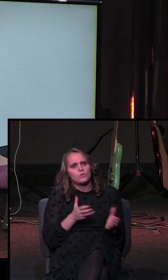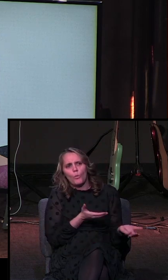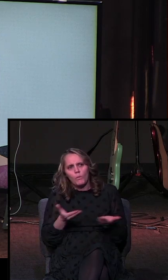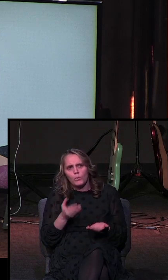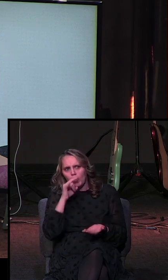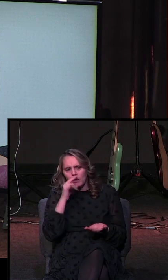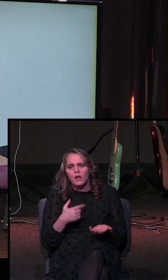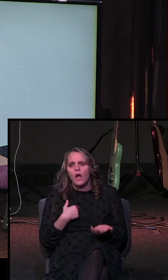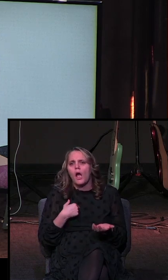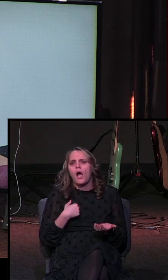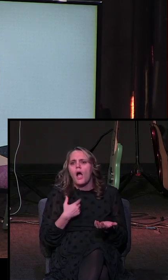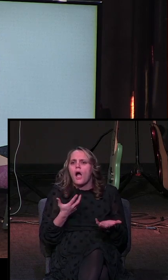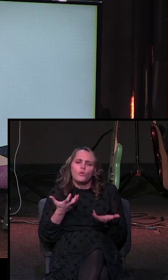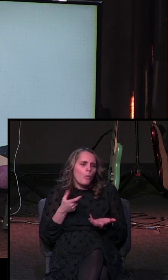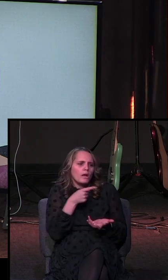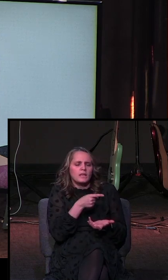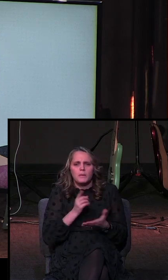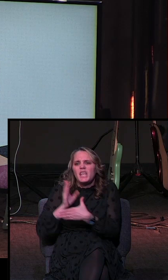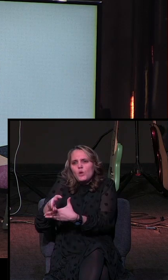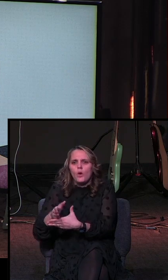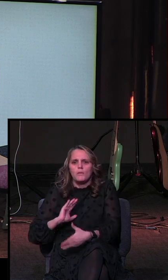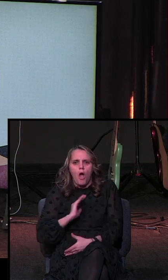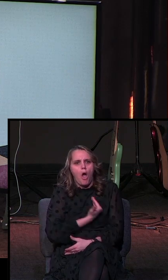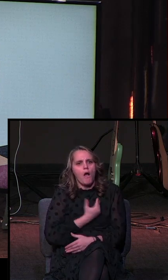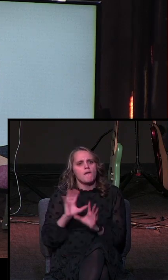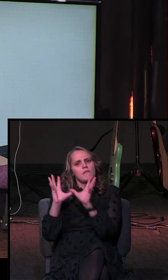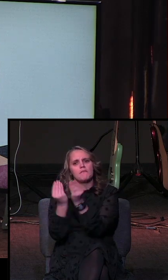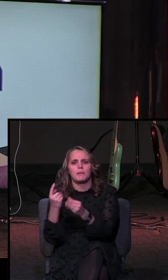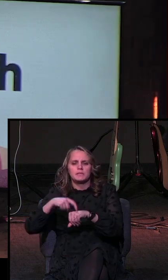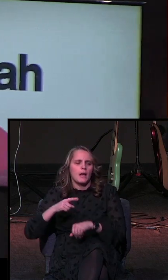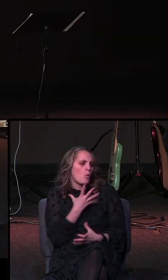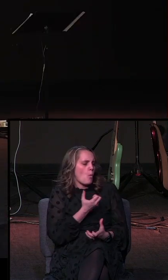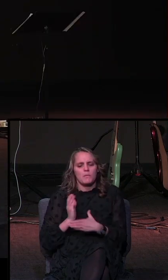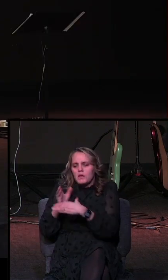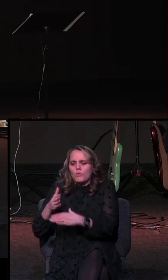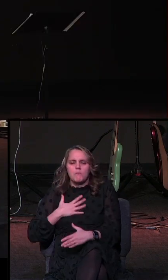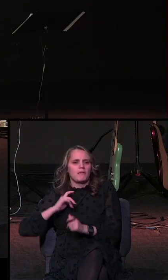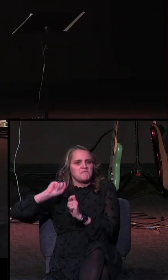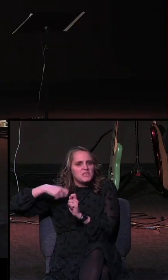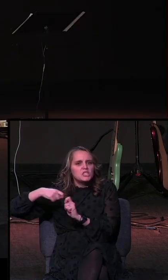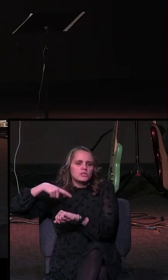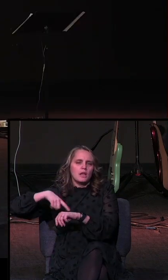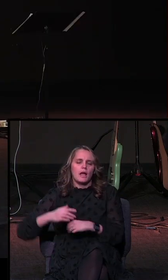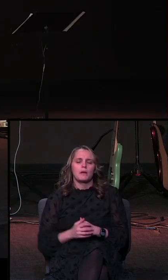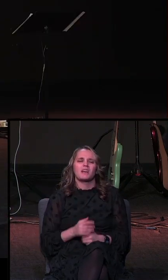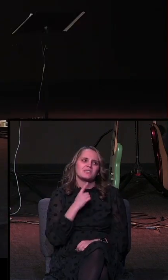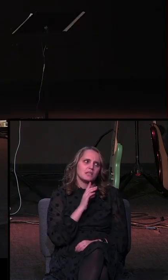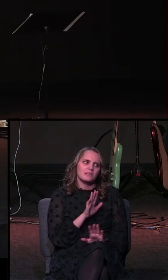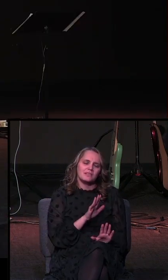want to do that. I didn't want him interrupting our family time. I didn't want him interrupting fishing time and other things I like to do. And so I was just like, can we